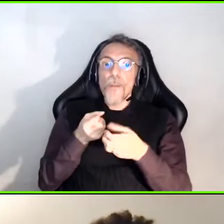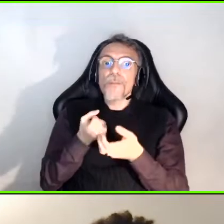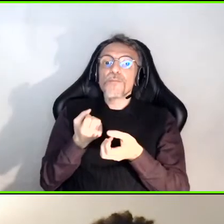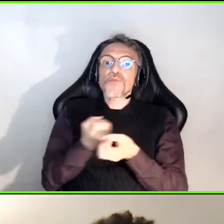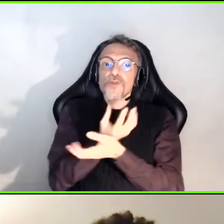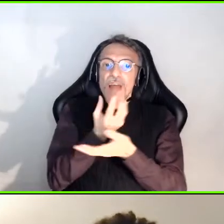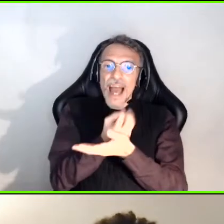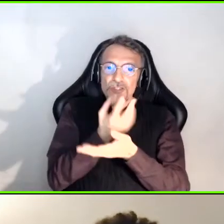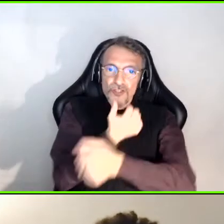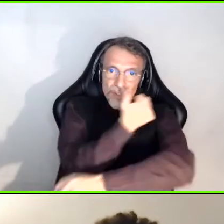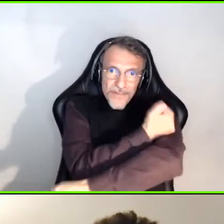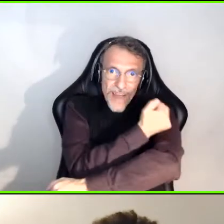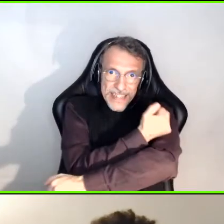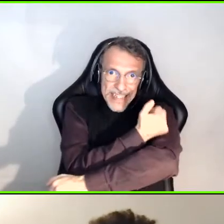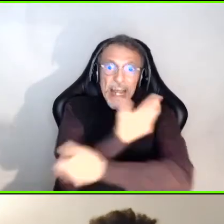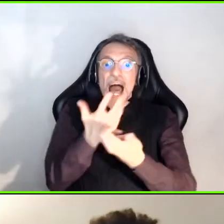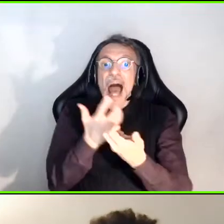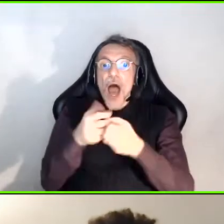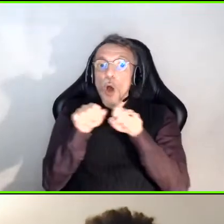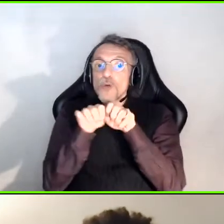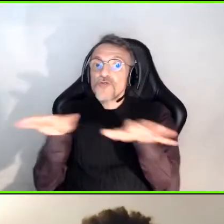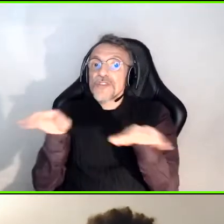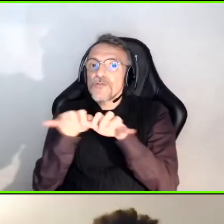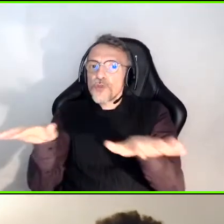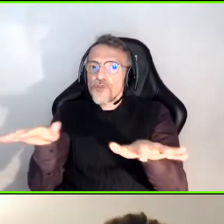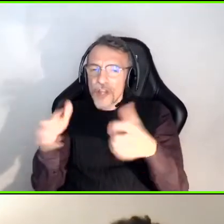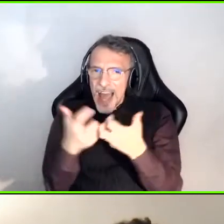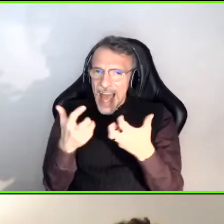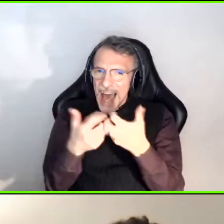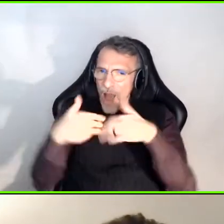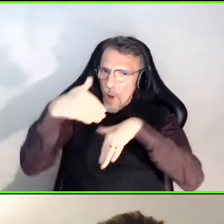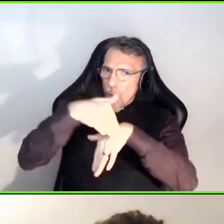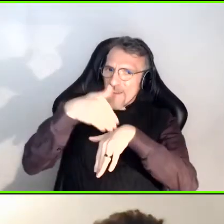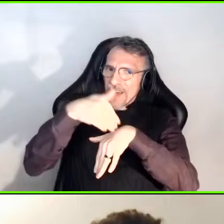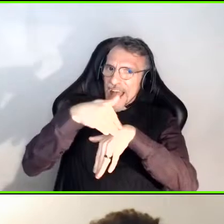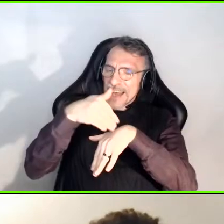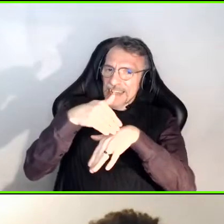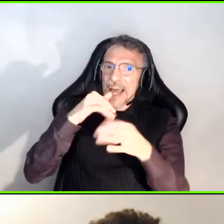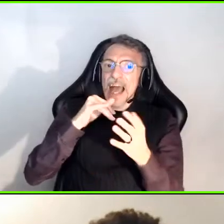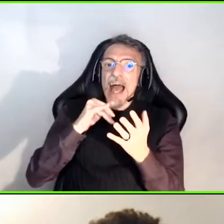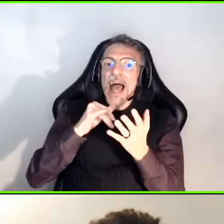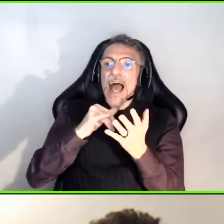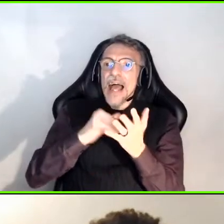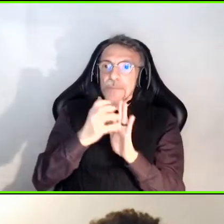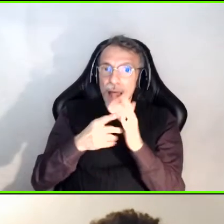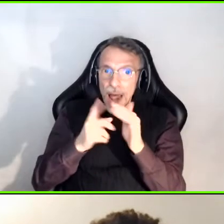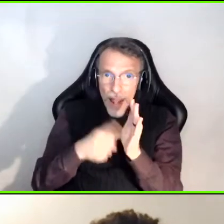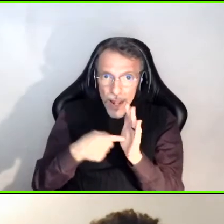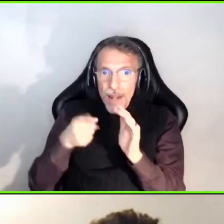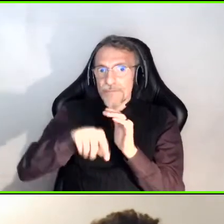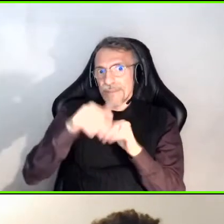distribution, how do they expect that to likely affect the SNL outlook in Africa?